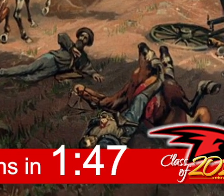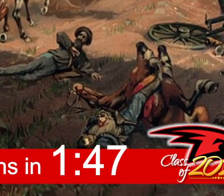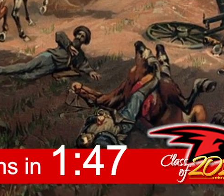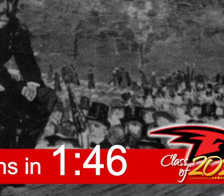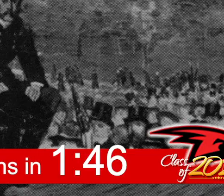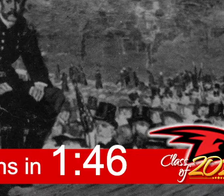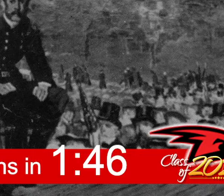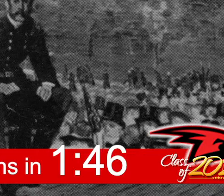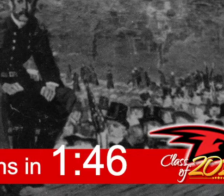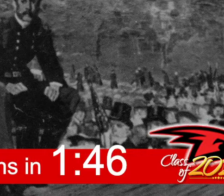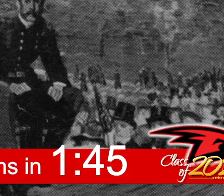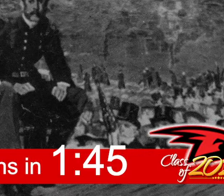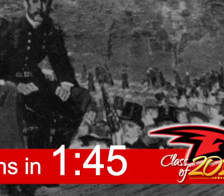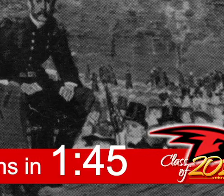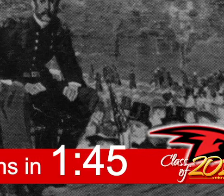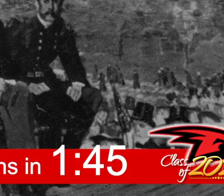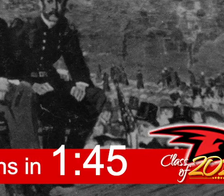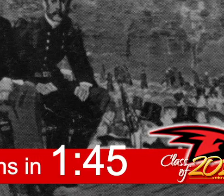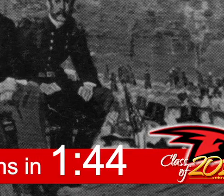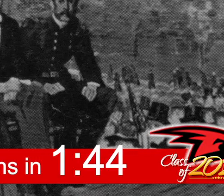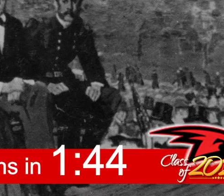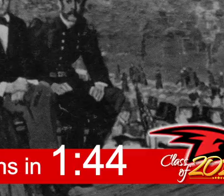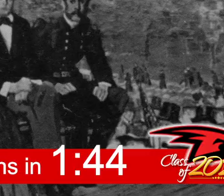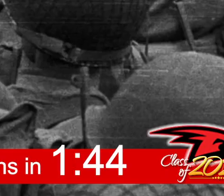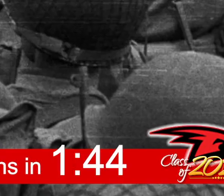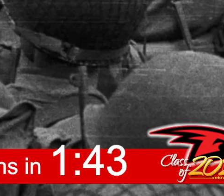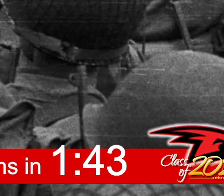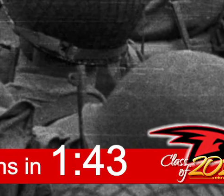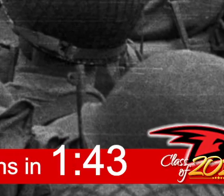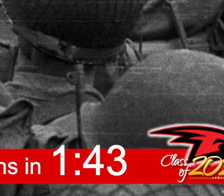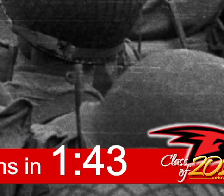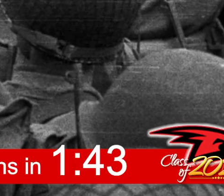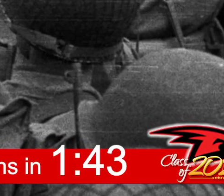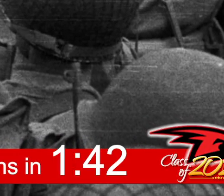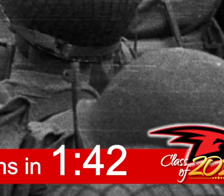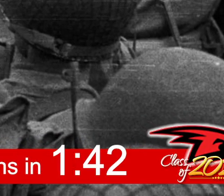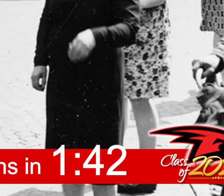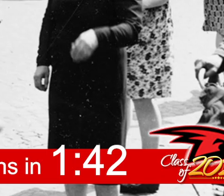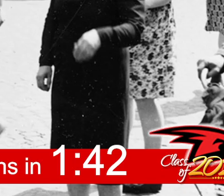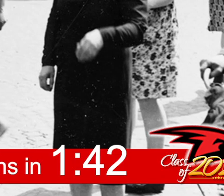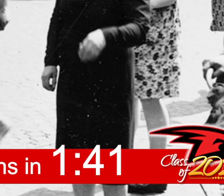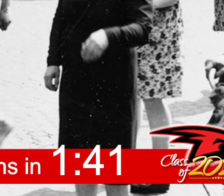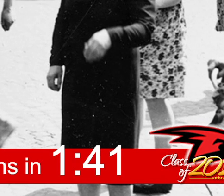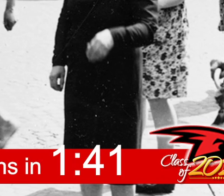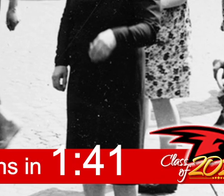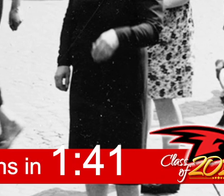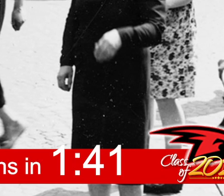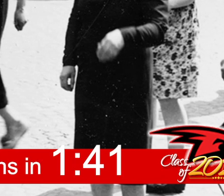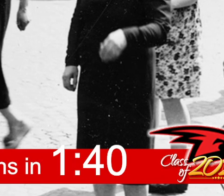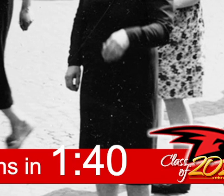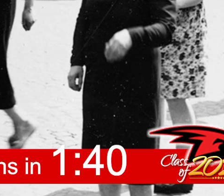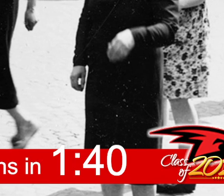the Civil War, the Great Depression, World War II, the Civil Rights era.